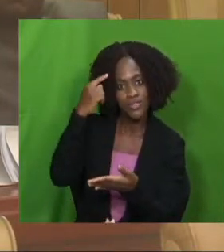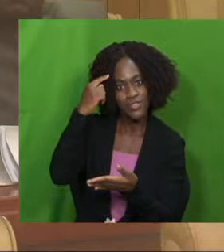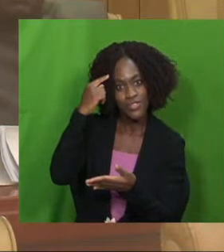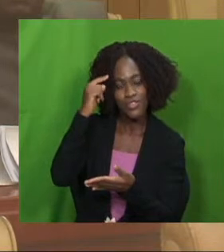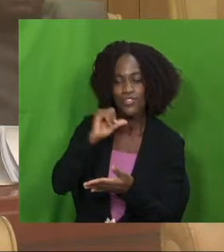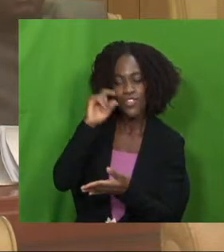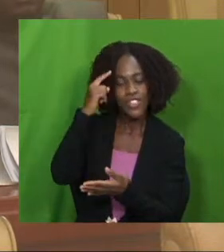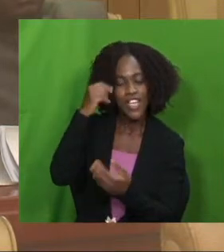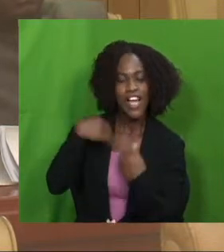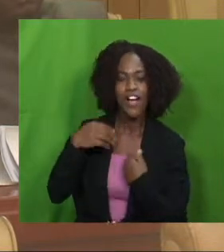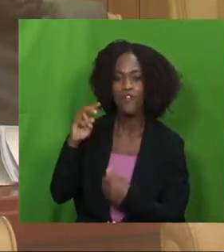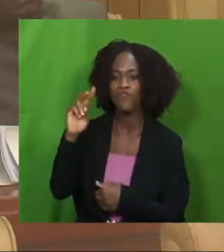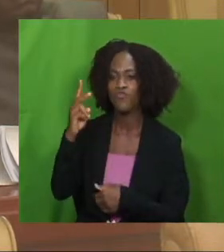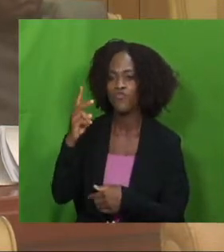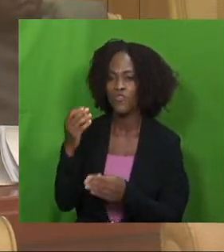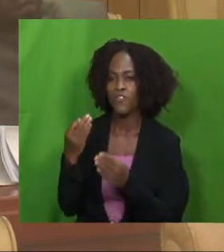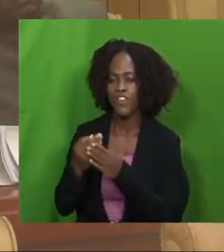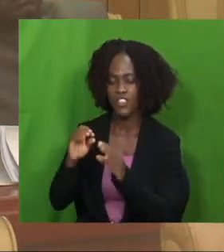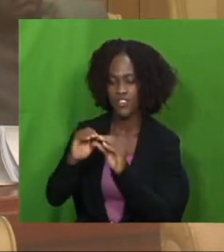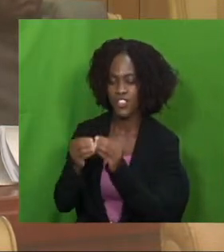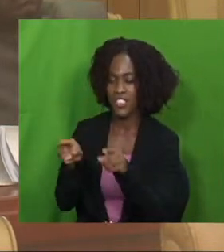officers in the same establishment.